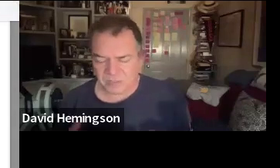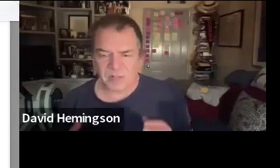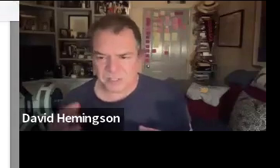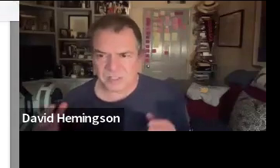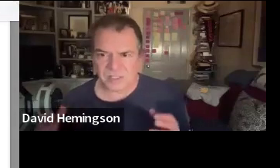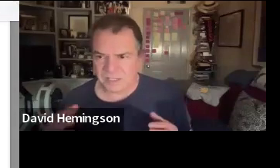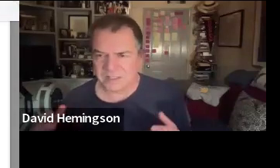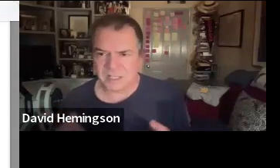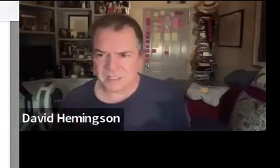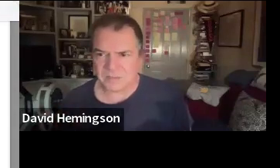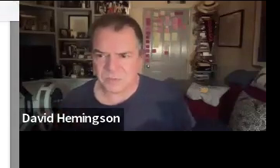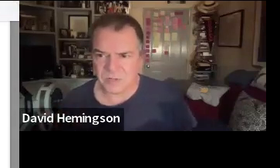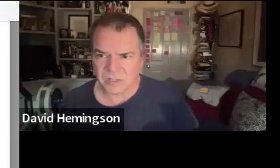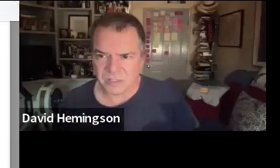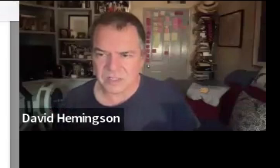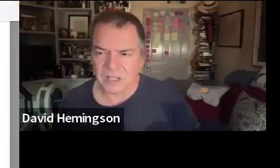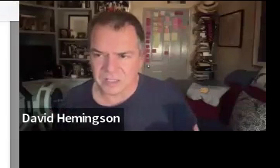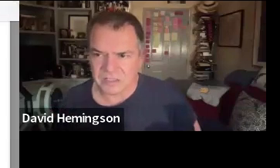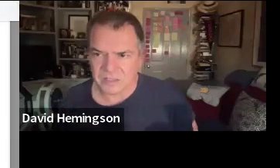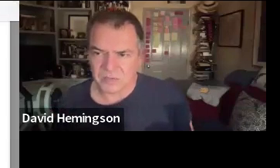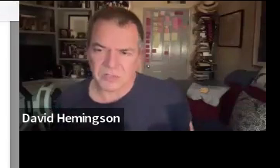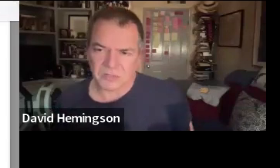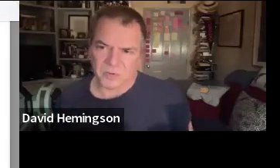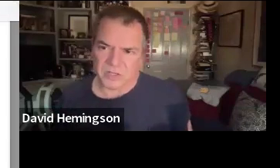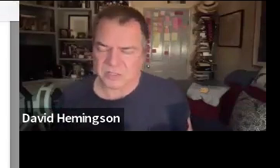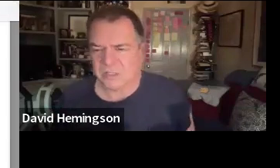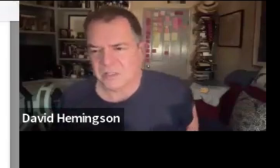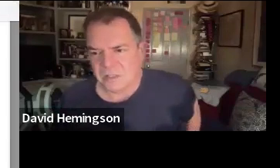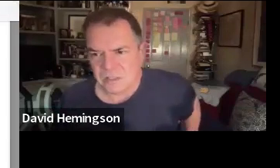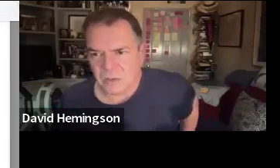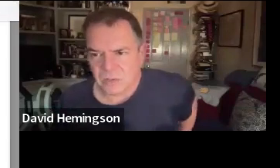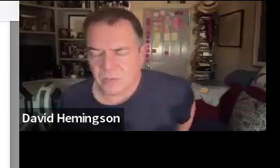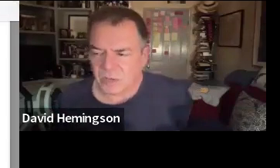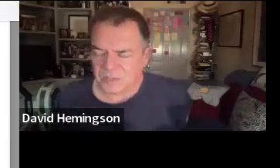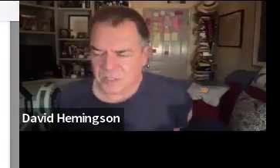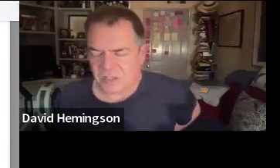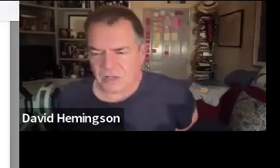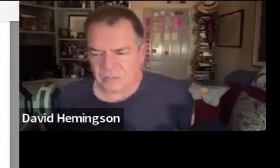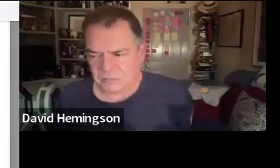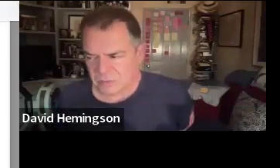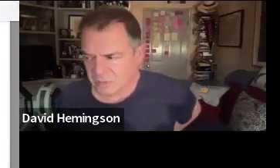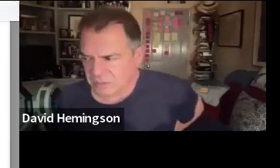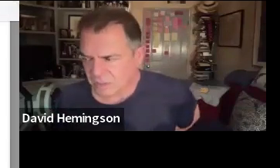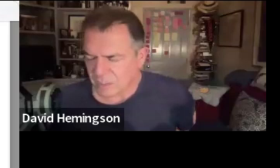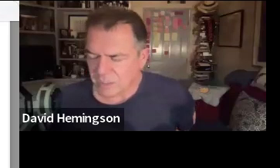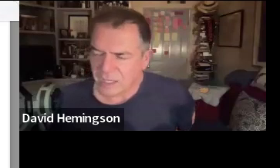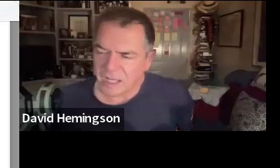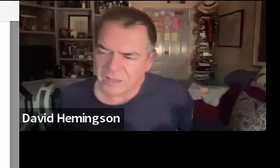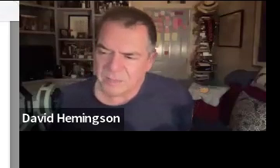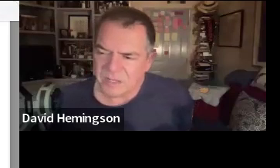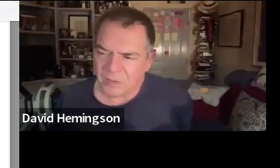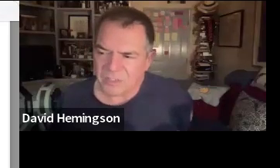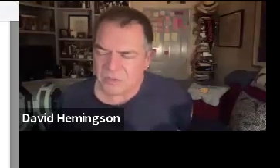where in the cosmology he sits with regard to his colleagues and with regard to his boss. So it was always going to start with this,